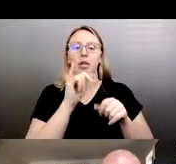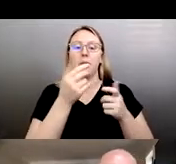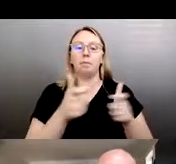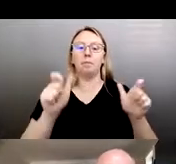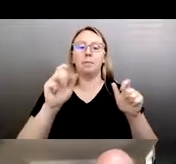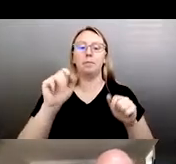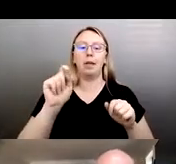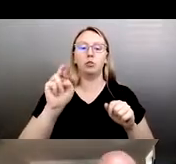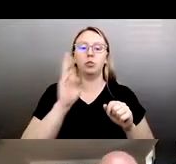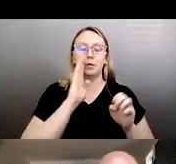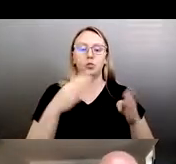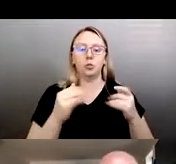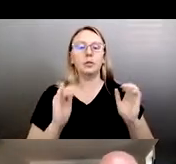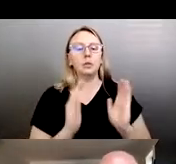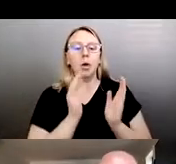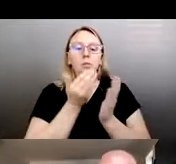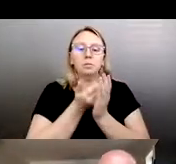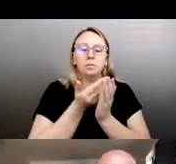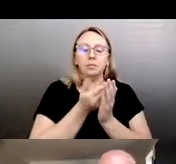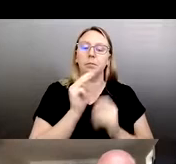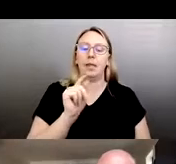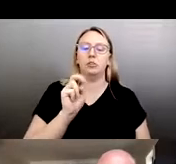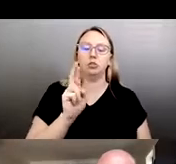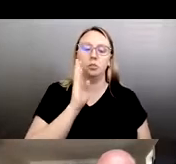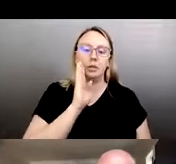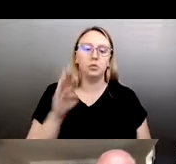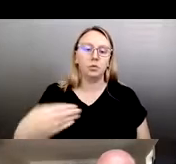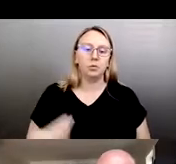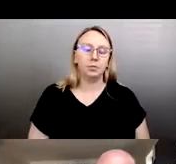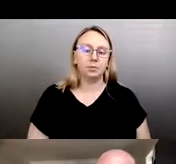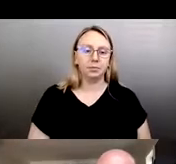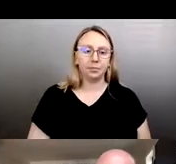is a kind of small and intimate master bedroom.